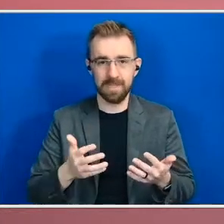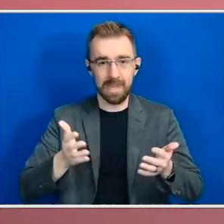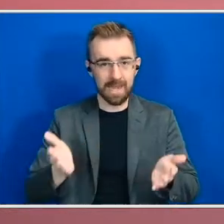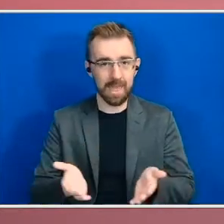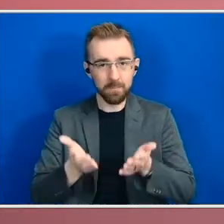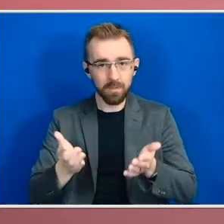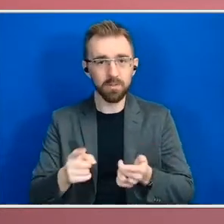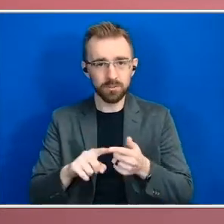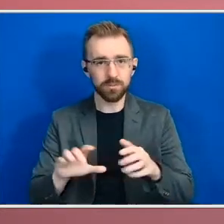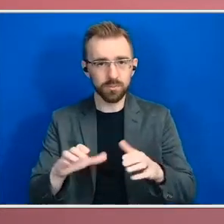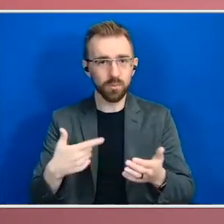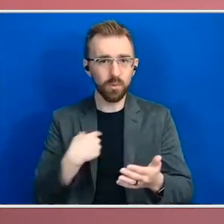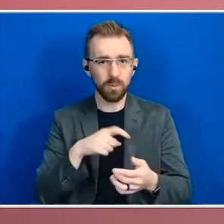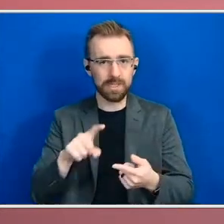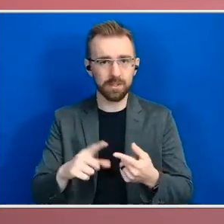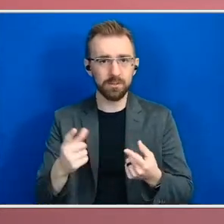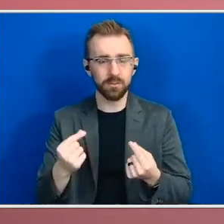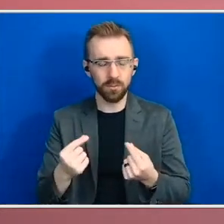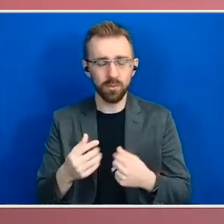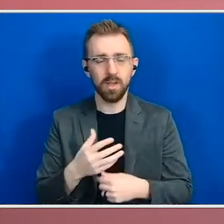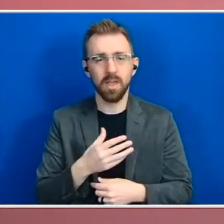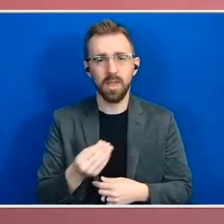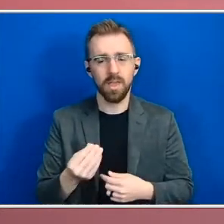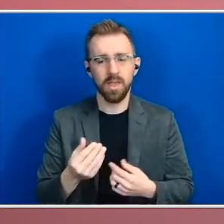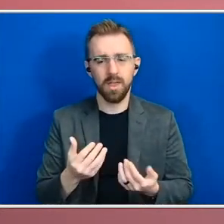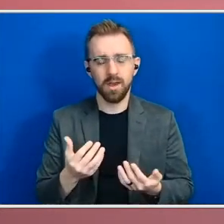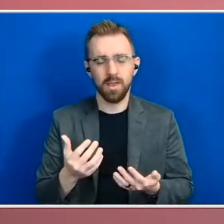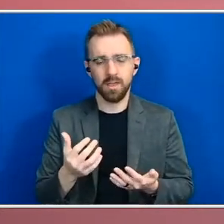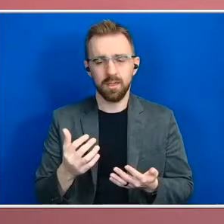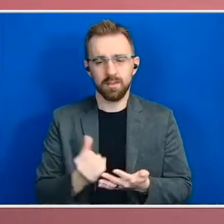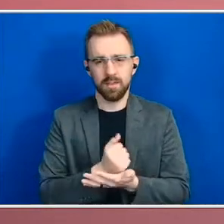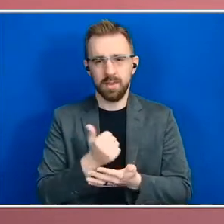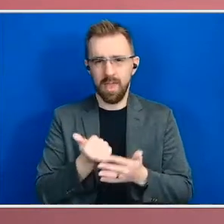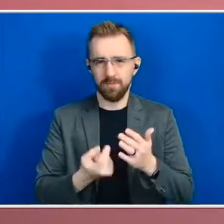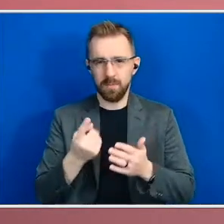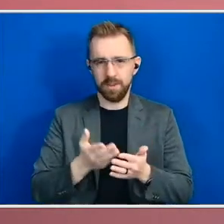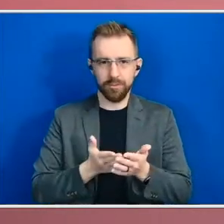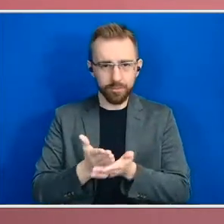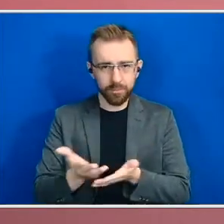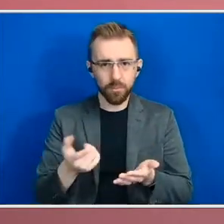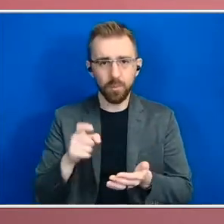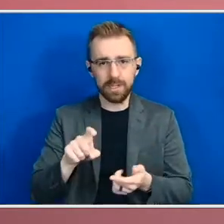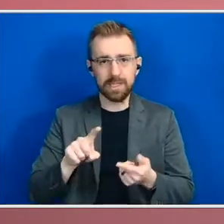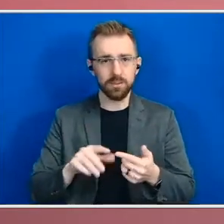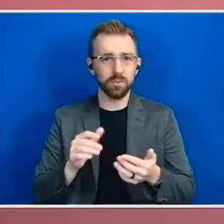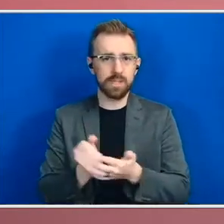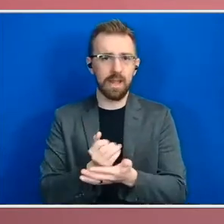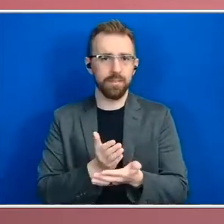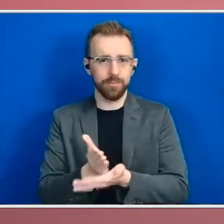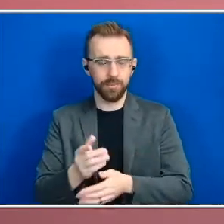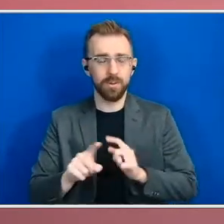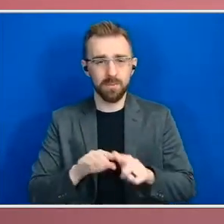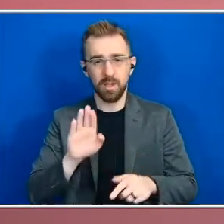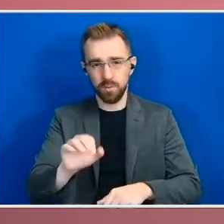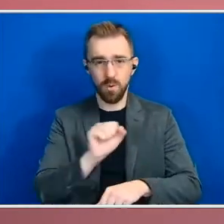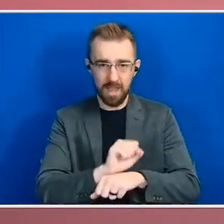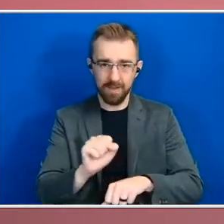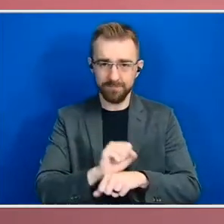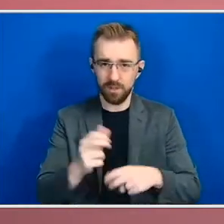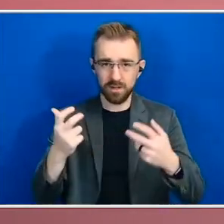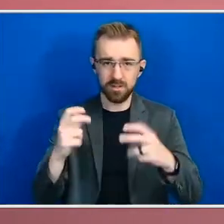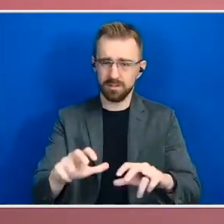to do and to get everybody through what we need to get them through. But the effort that you've put into it has just been